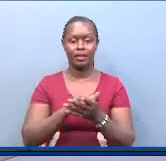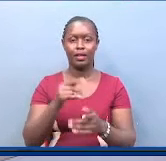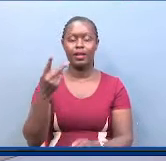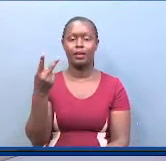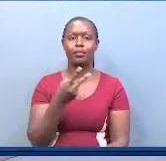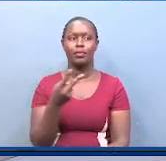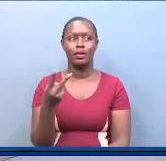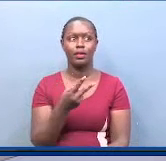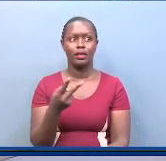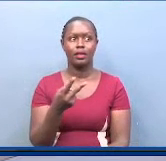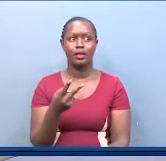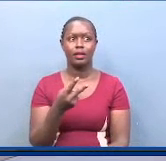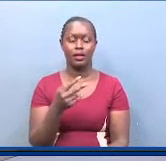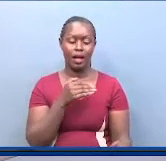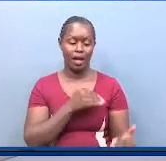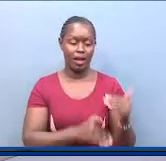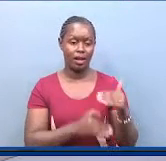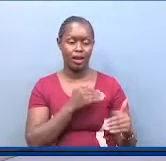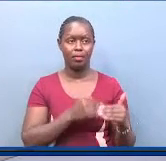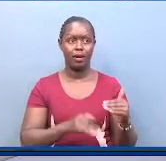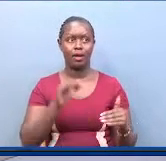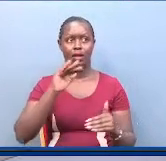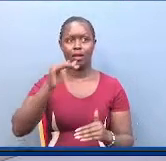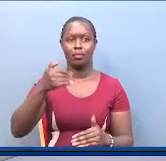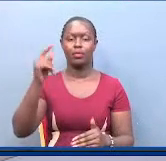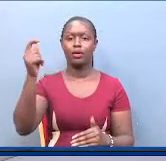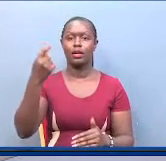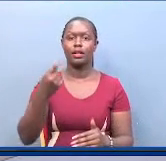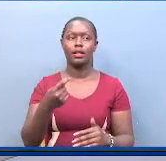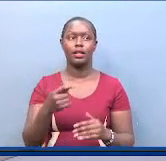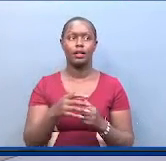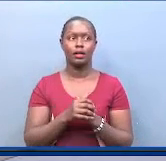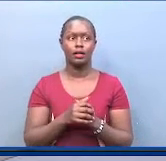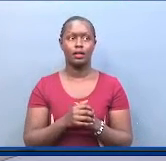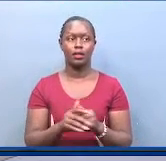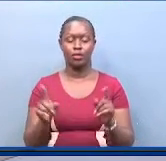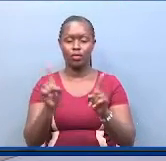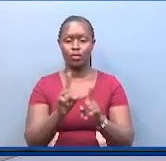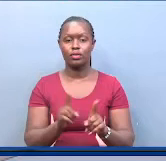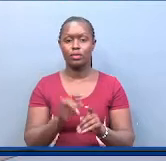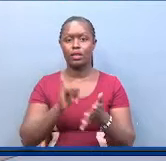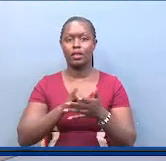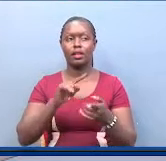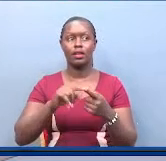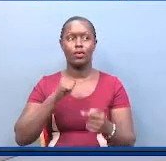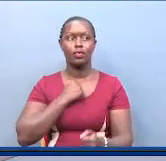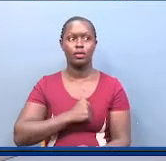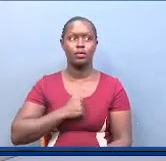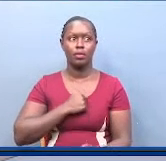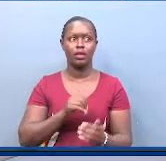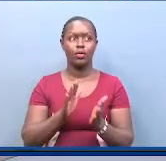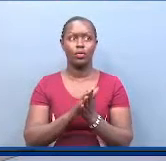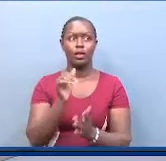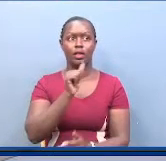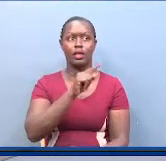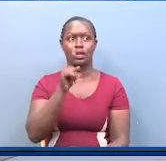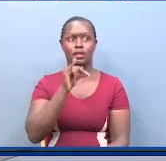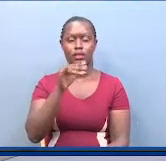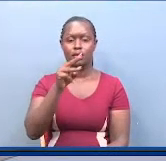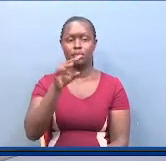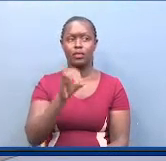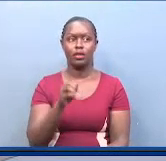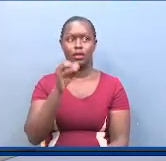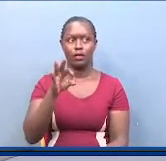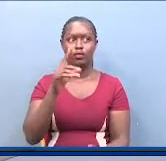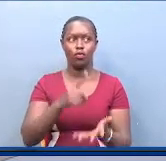two are neighbors in Mount Kenya. Uh-huh. I would really sympathize with Azimio. If what